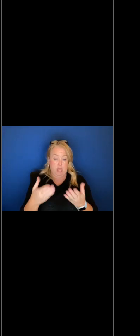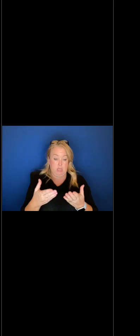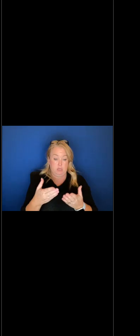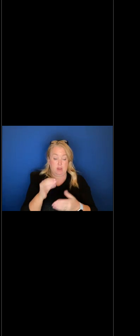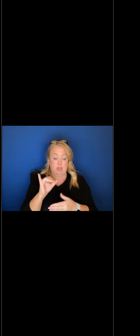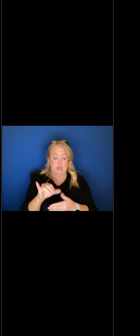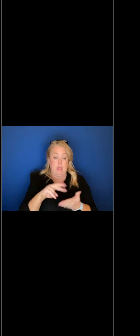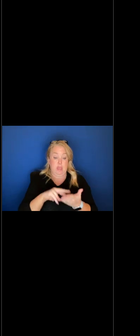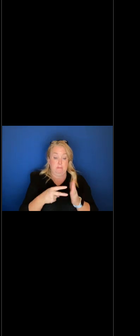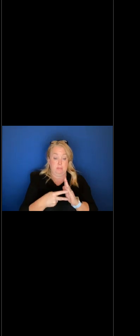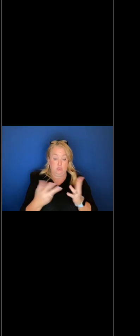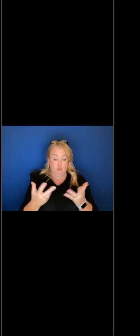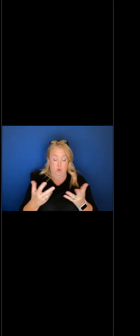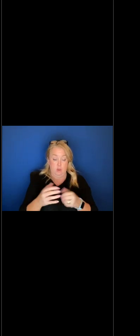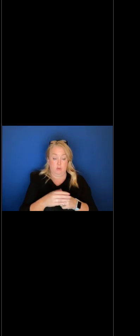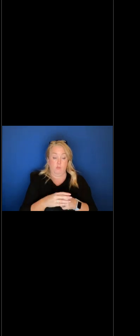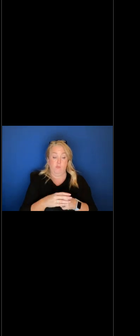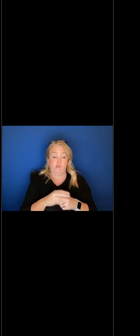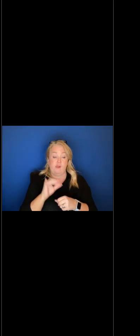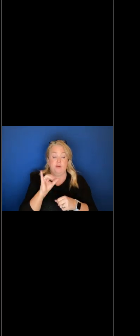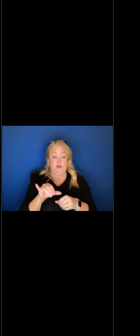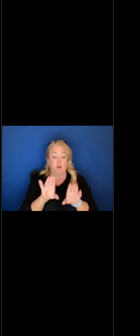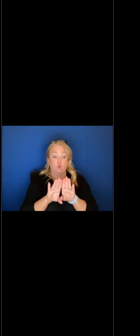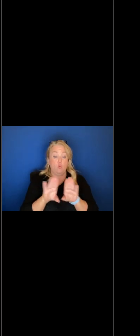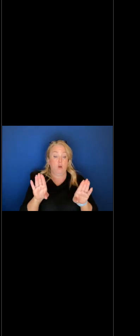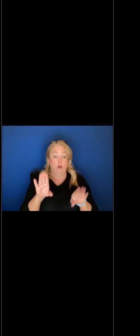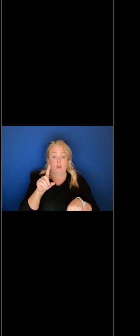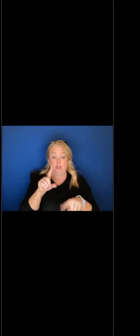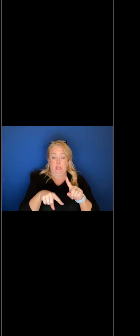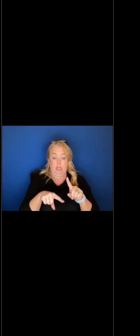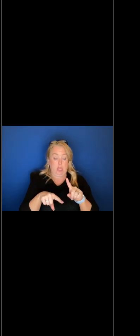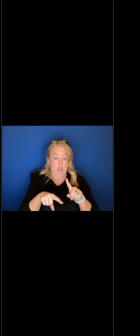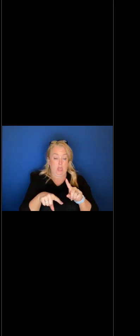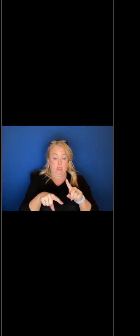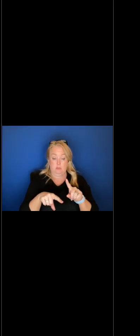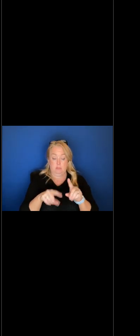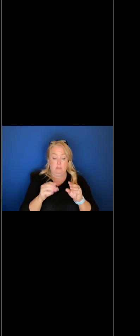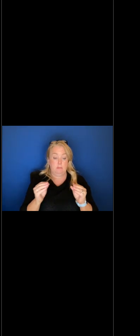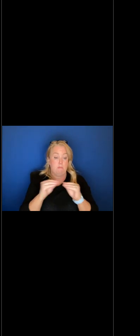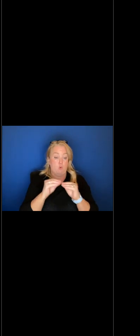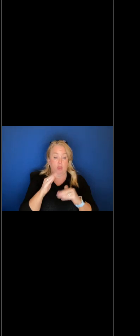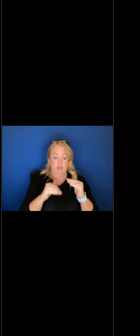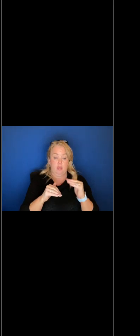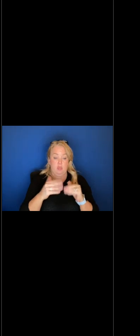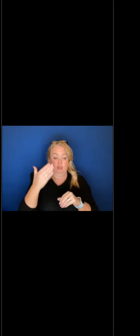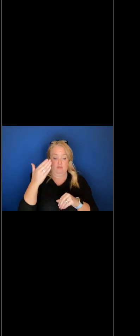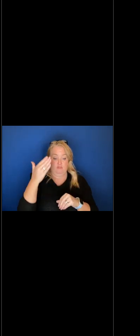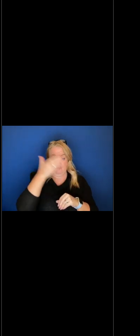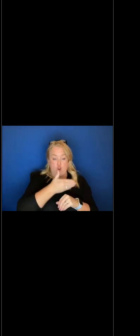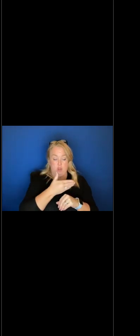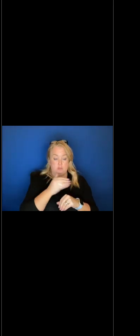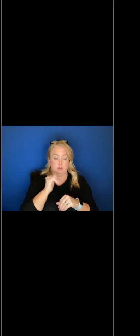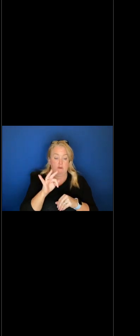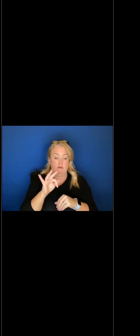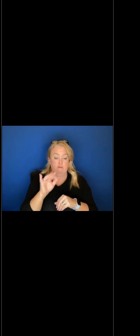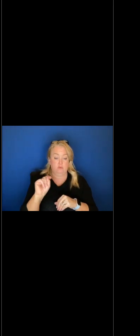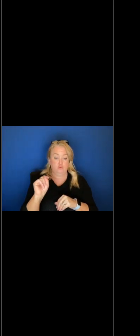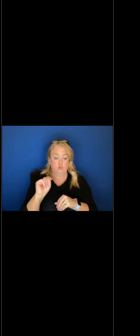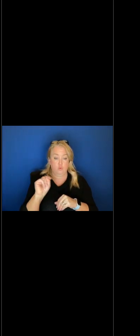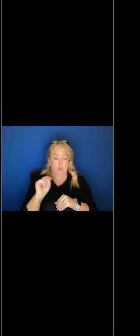would mean that the wing wall could not extend beyond the front edge of a